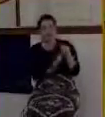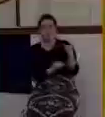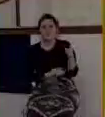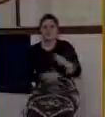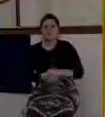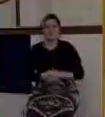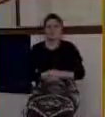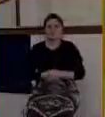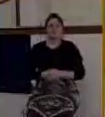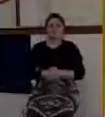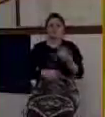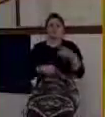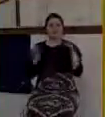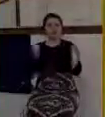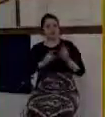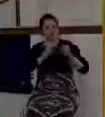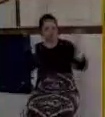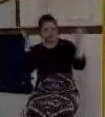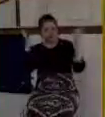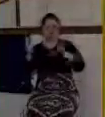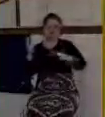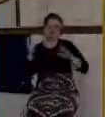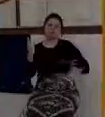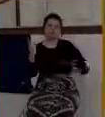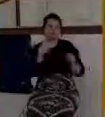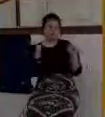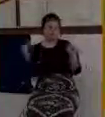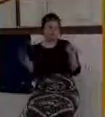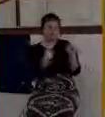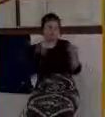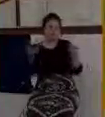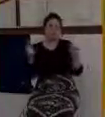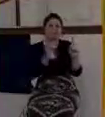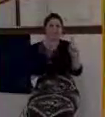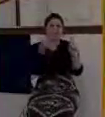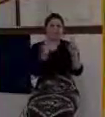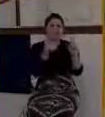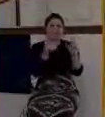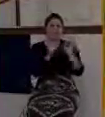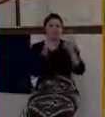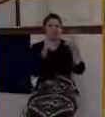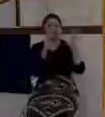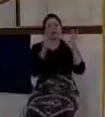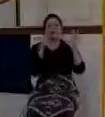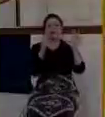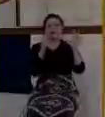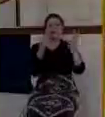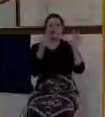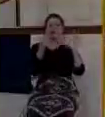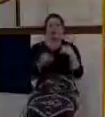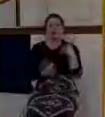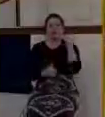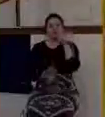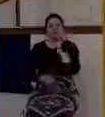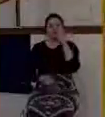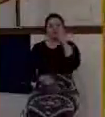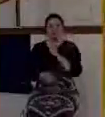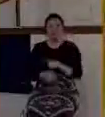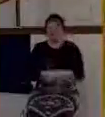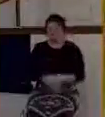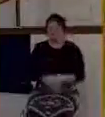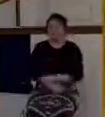and the hostility towards Christ is mounting greater and greater with each passing hour. And